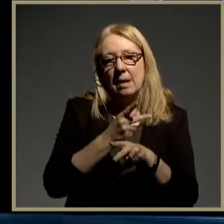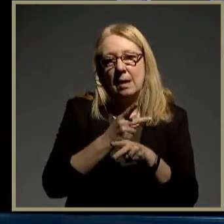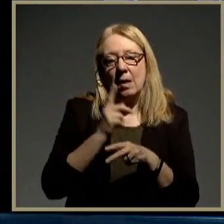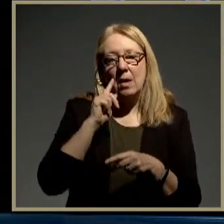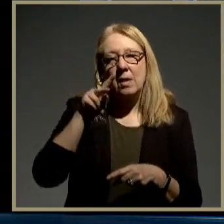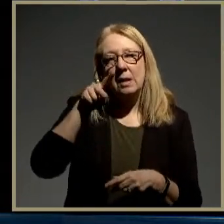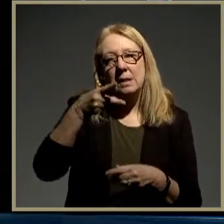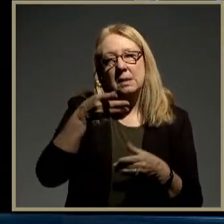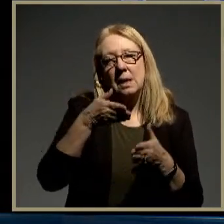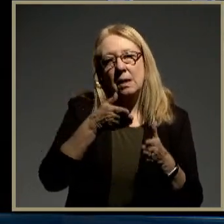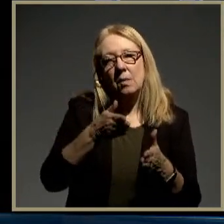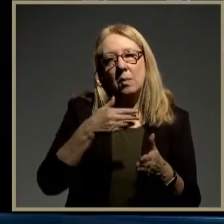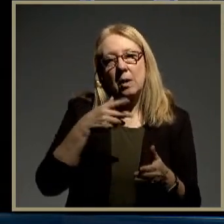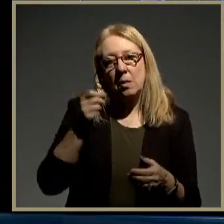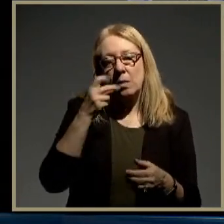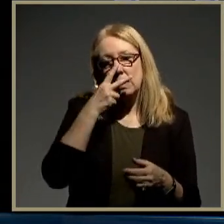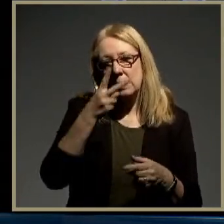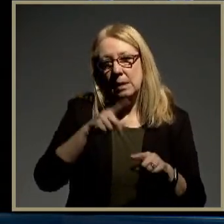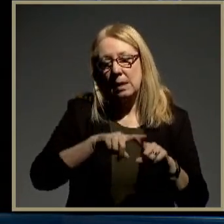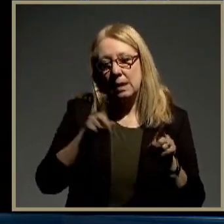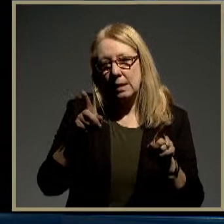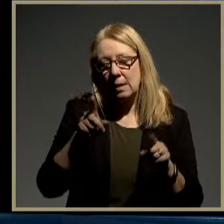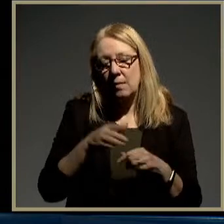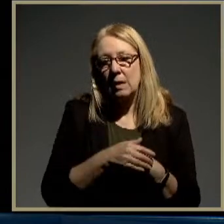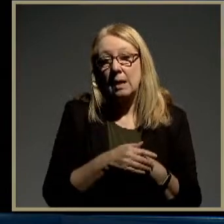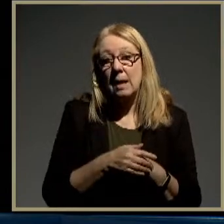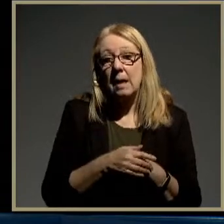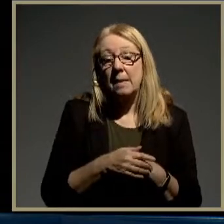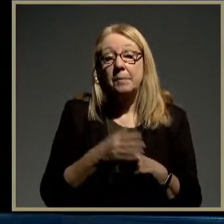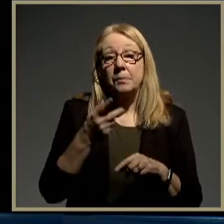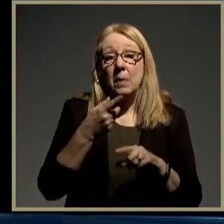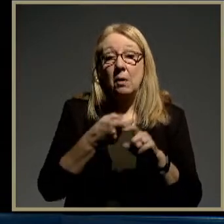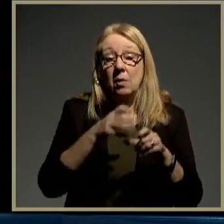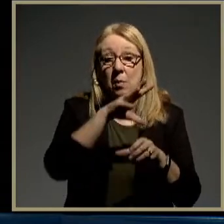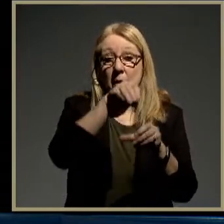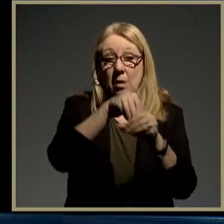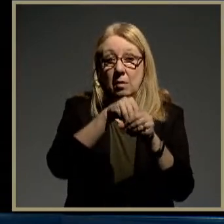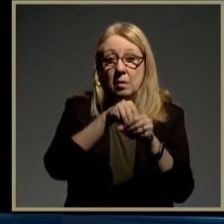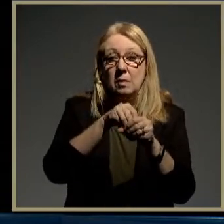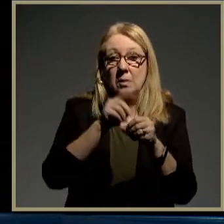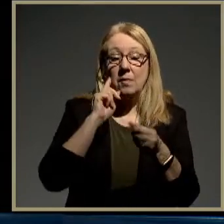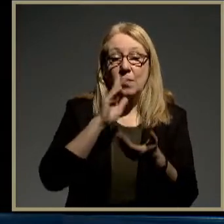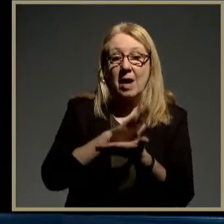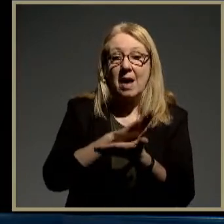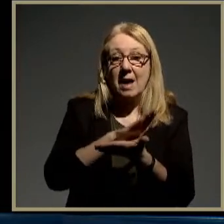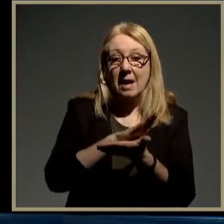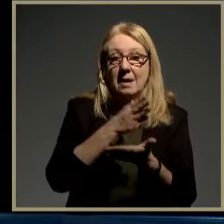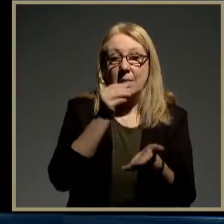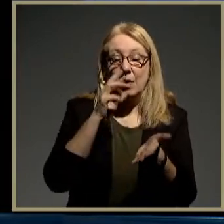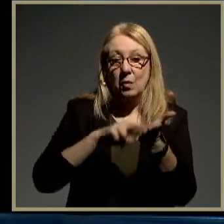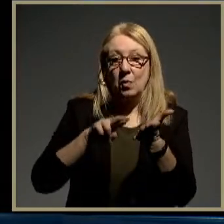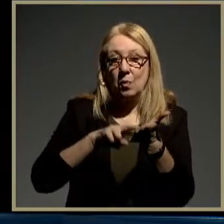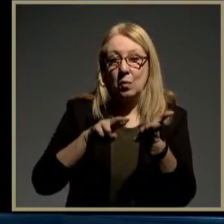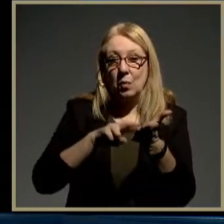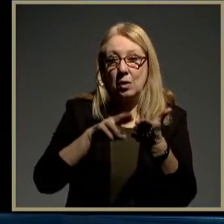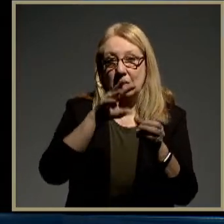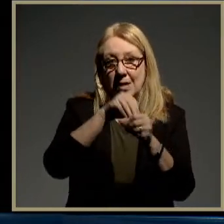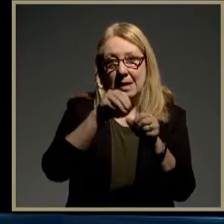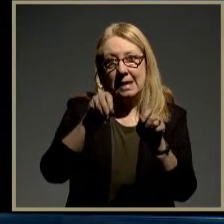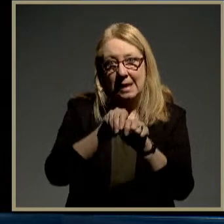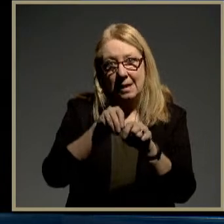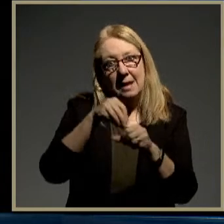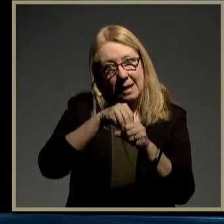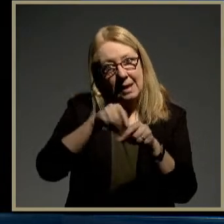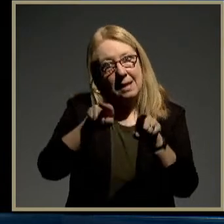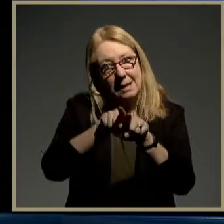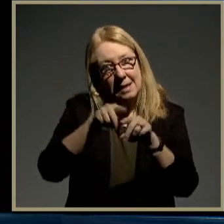way that you would see a difference is by the inclusion of the academics and the research component in the building